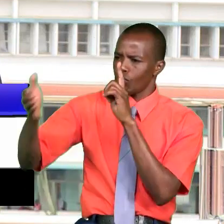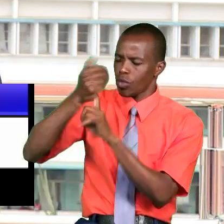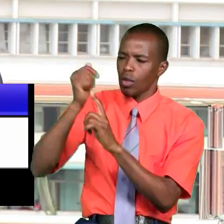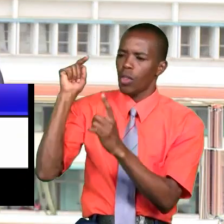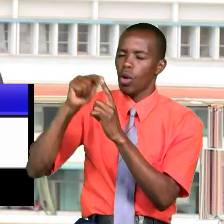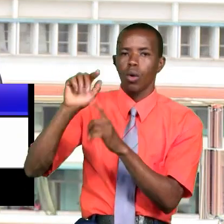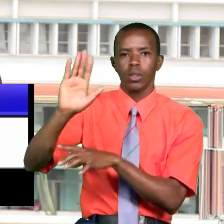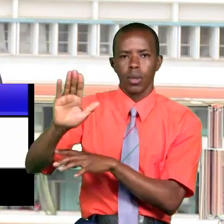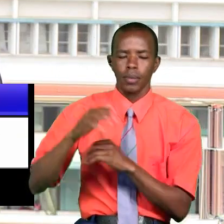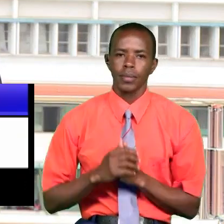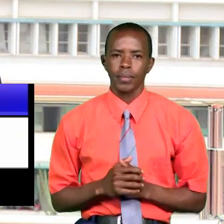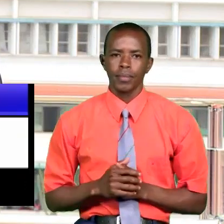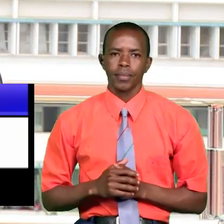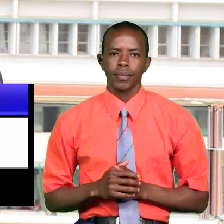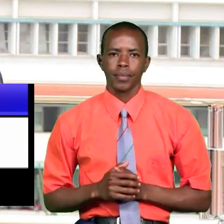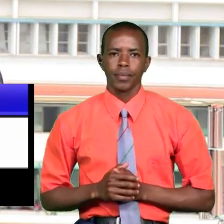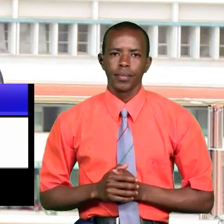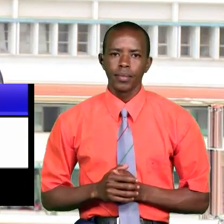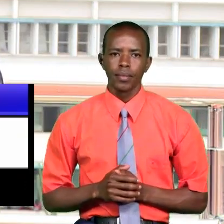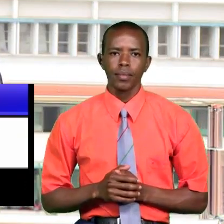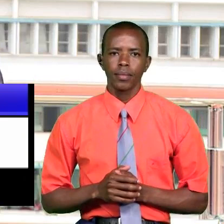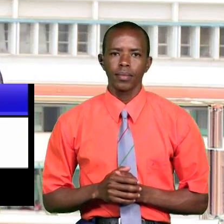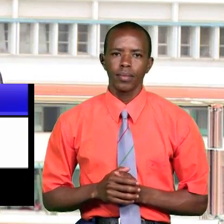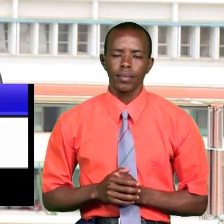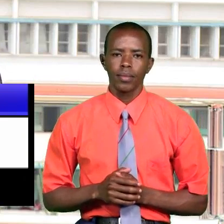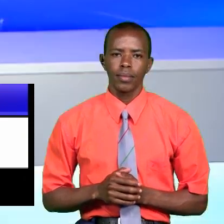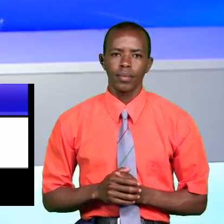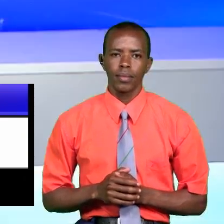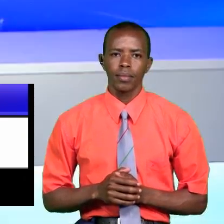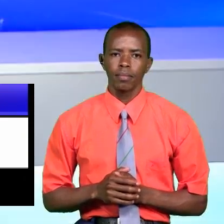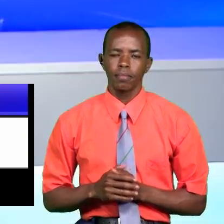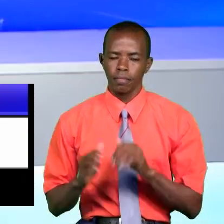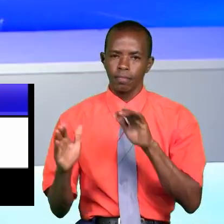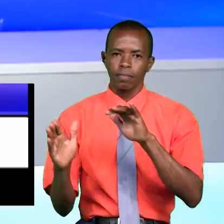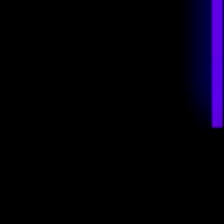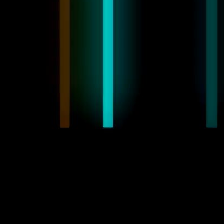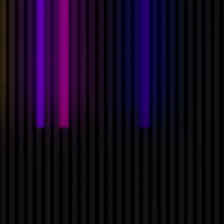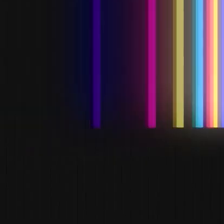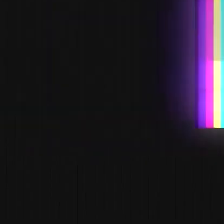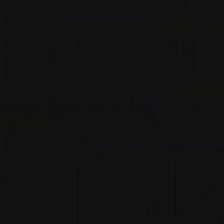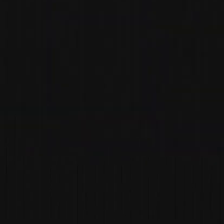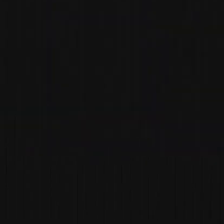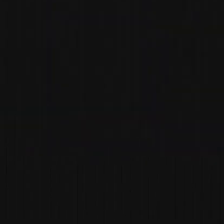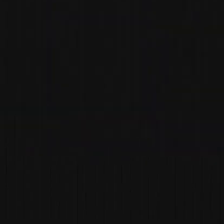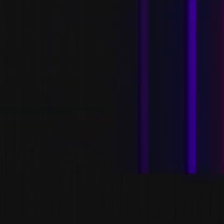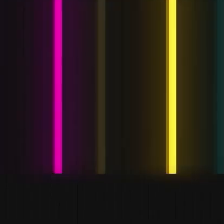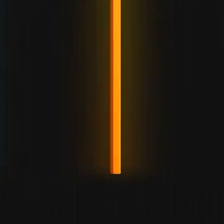the targets. David Kagina, Switch TV, Nairobi. Thank you, David Kagina.